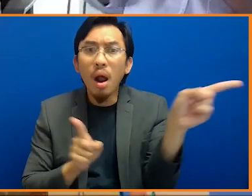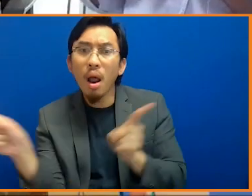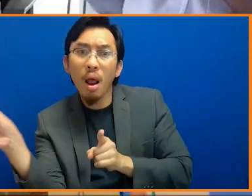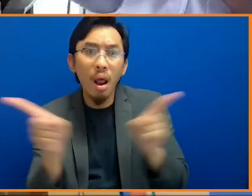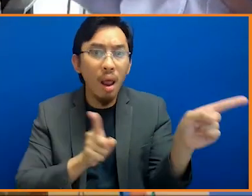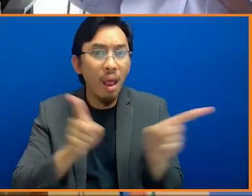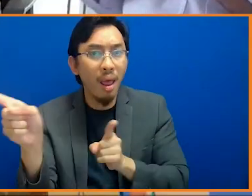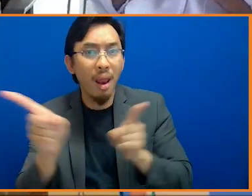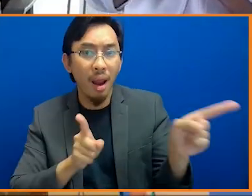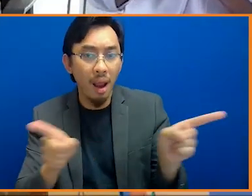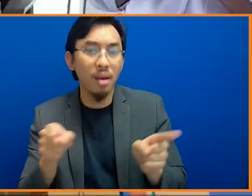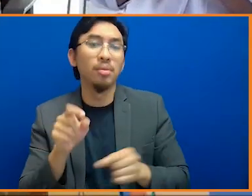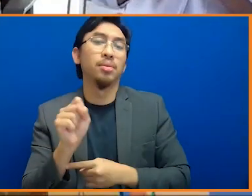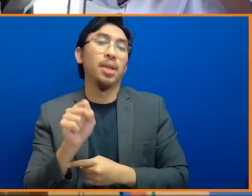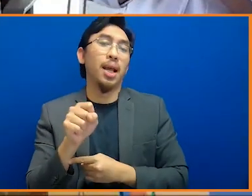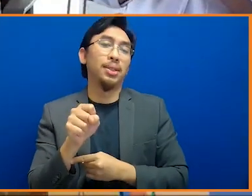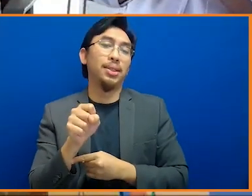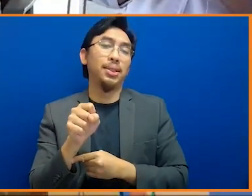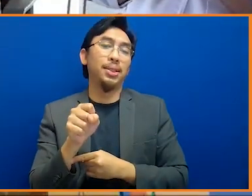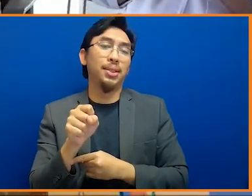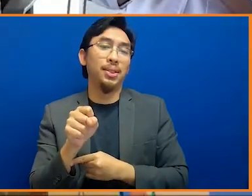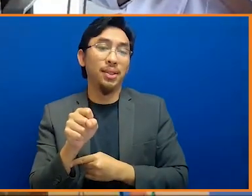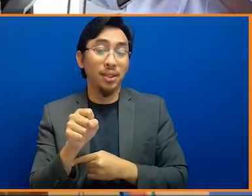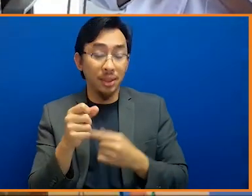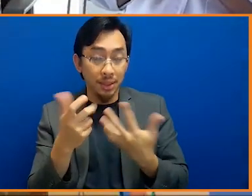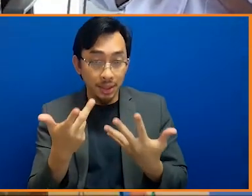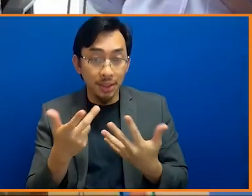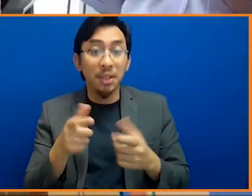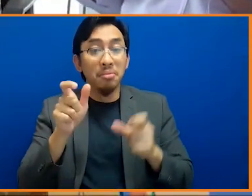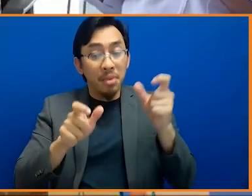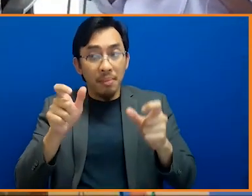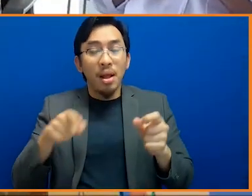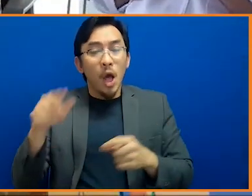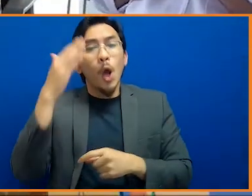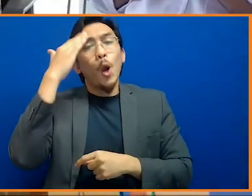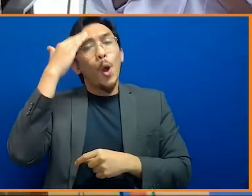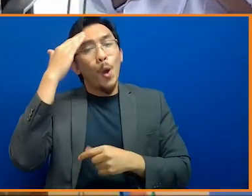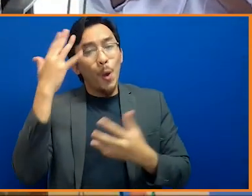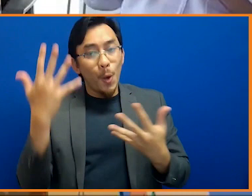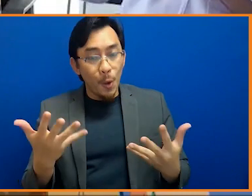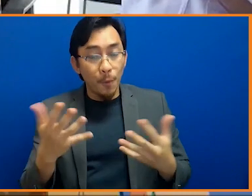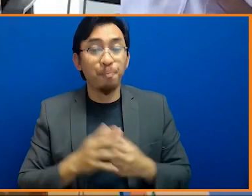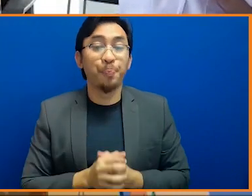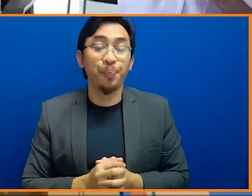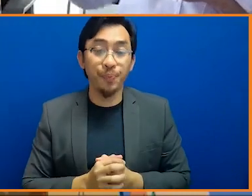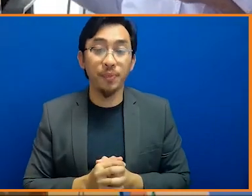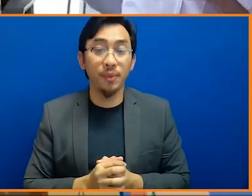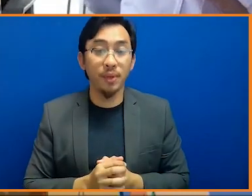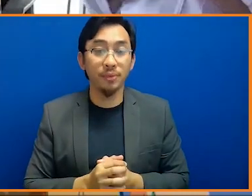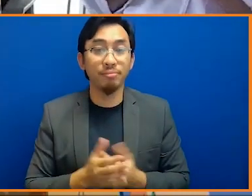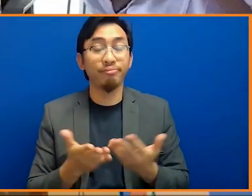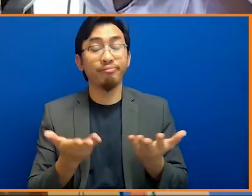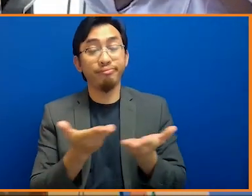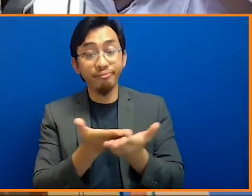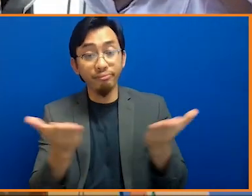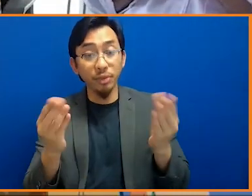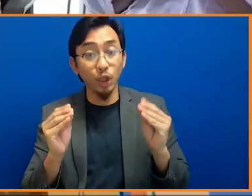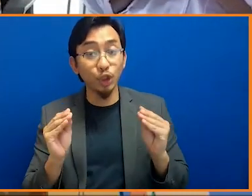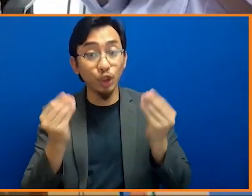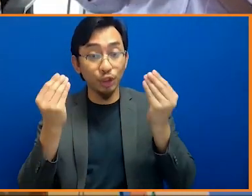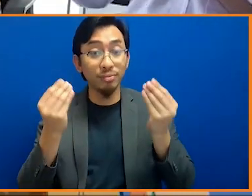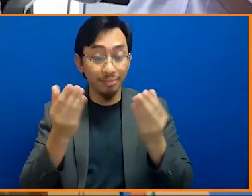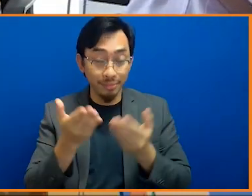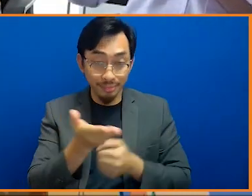to online, so people can develop that in apps, for example. So that's you guys, the